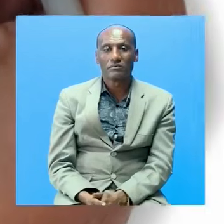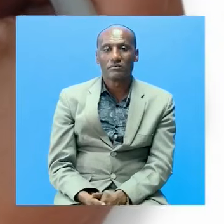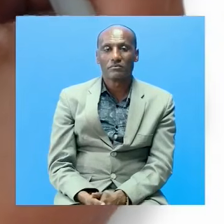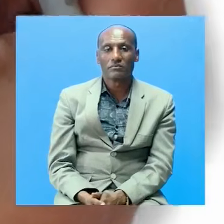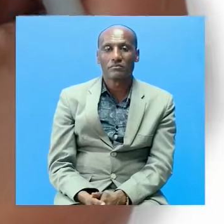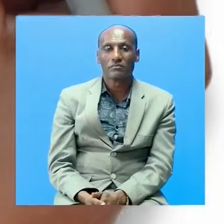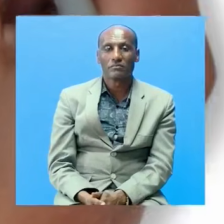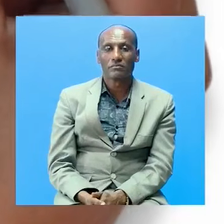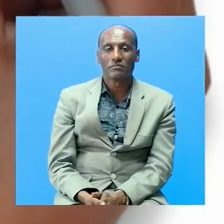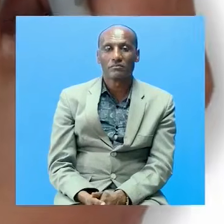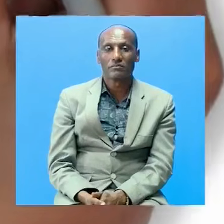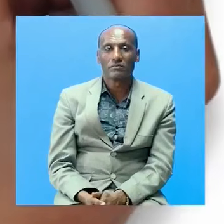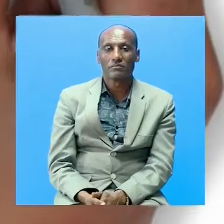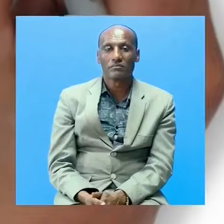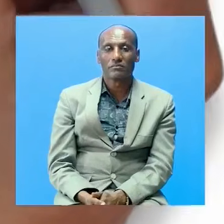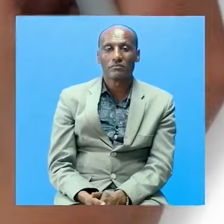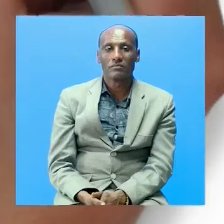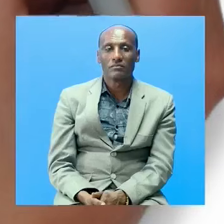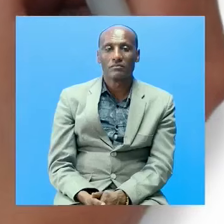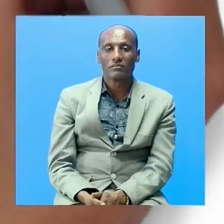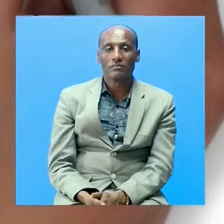about expectation.